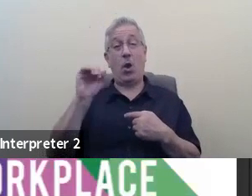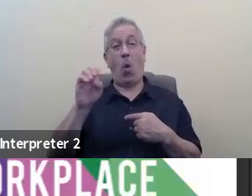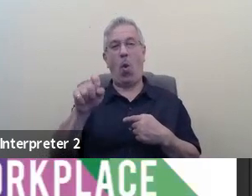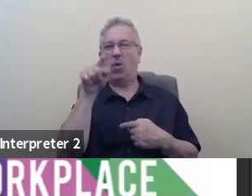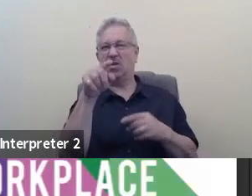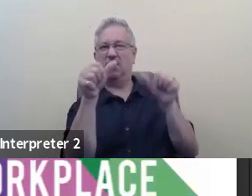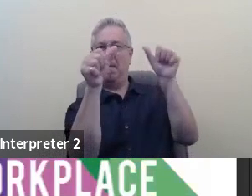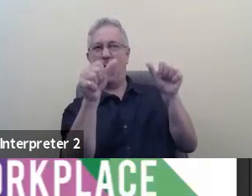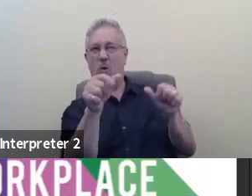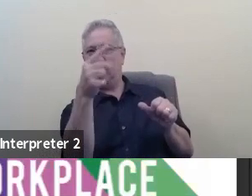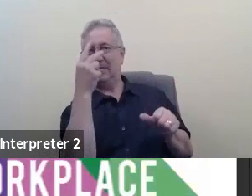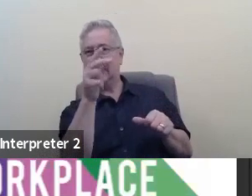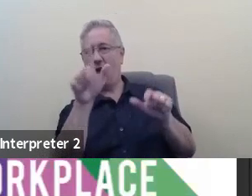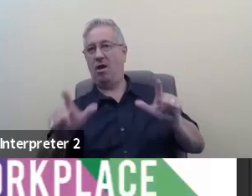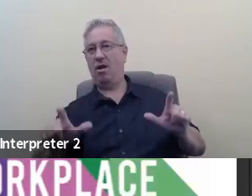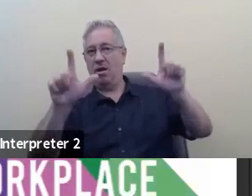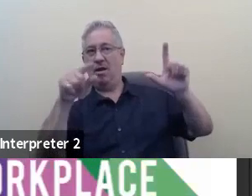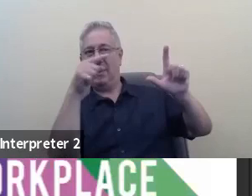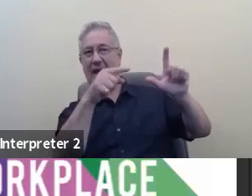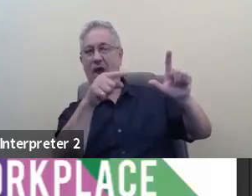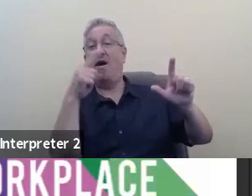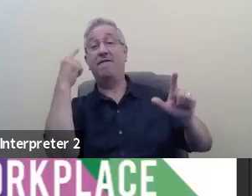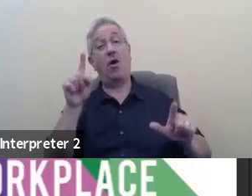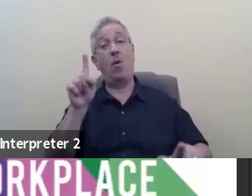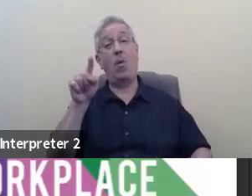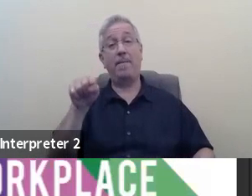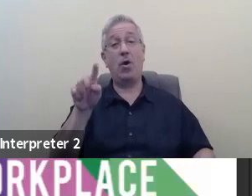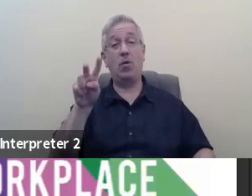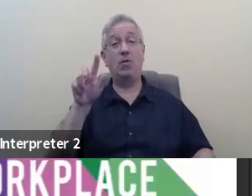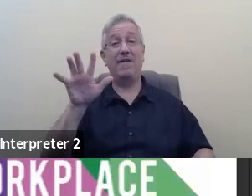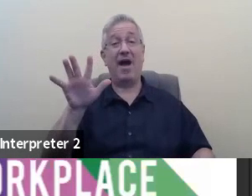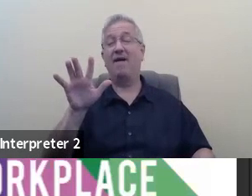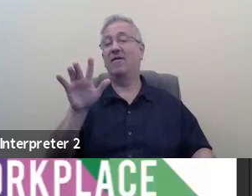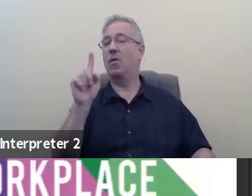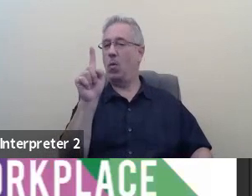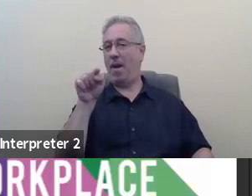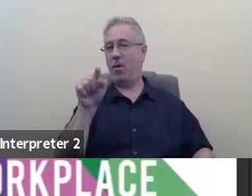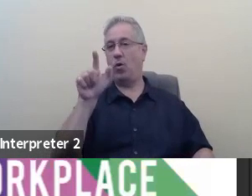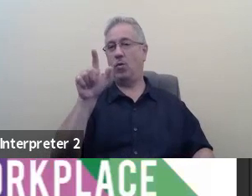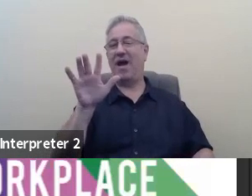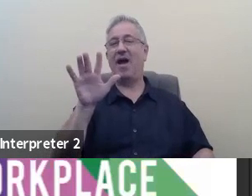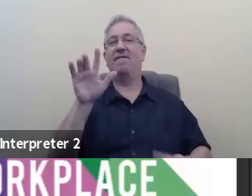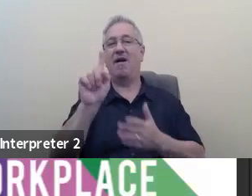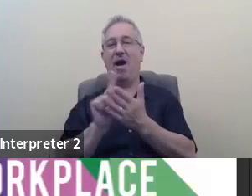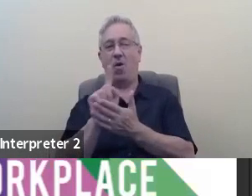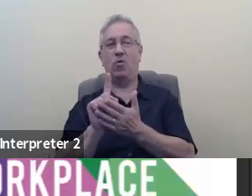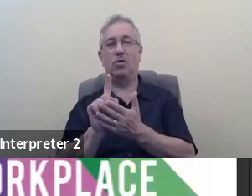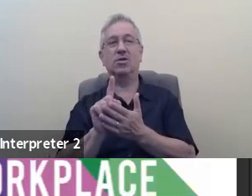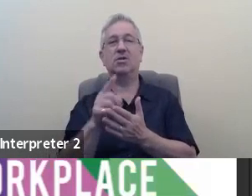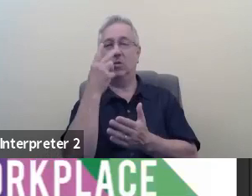going to be a general. It's going to be for 1.25 hours. Your code is